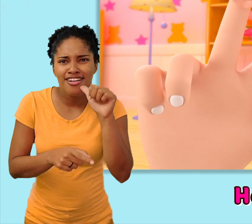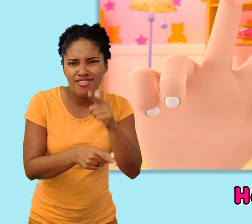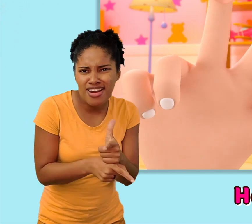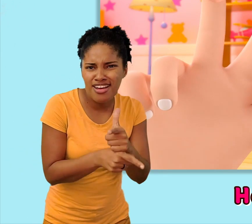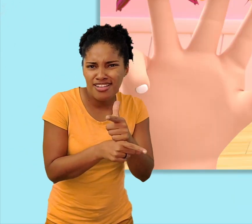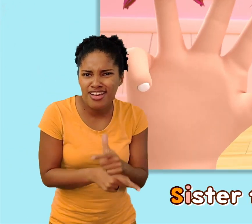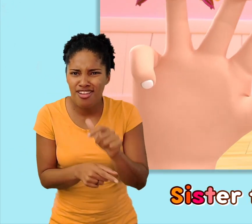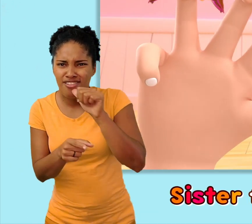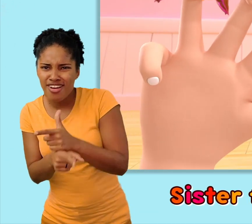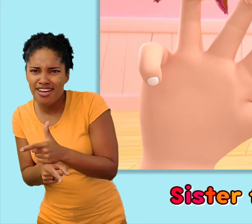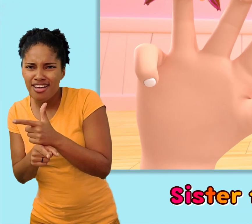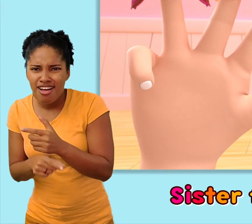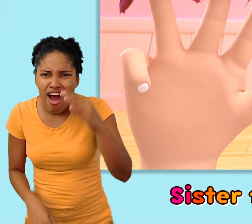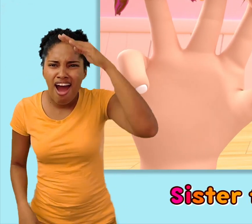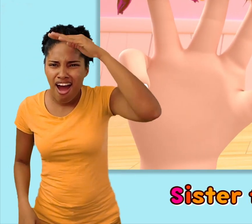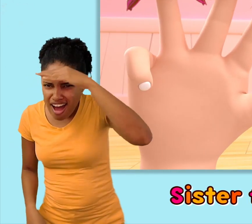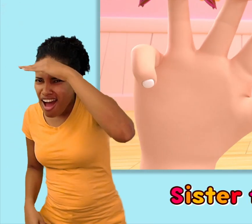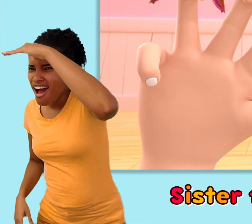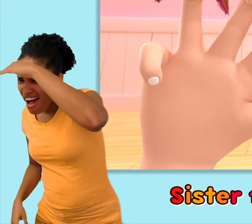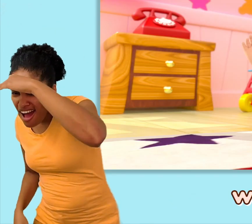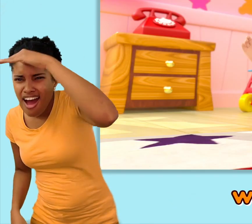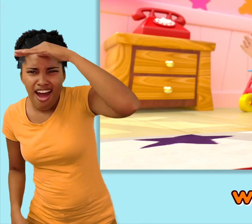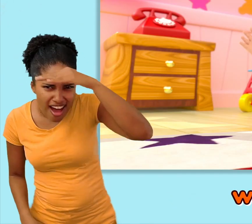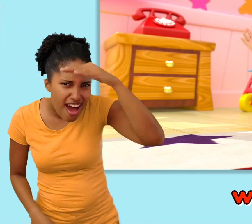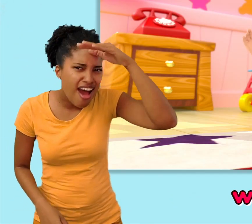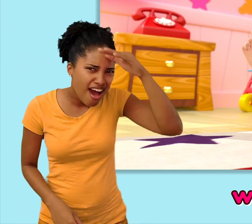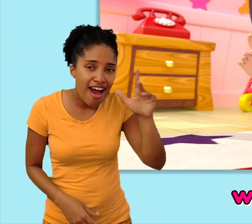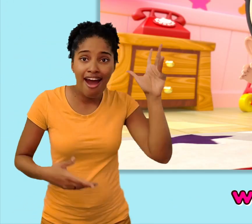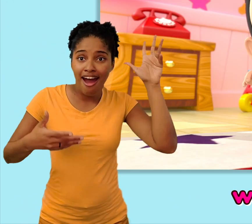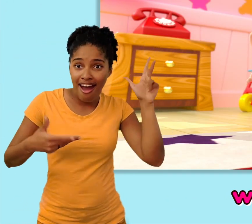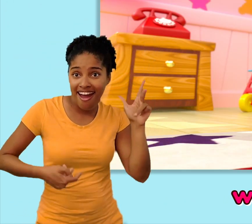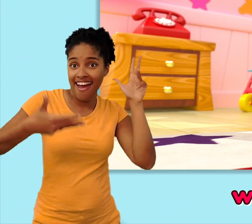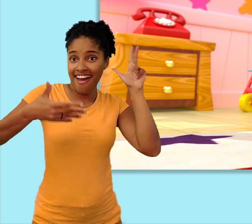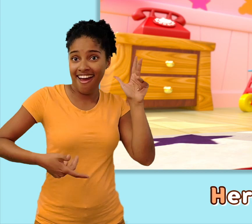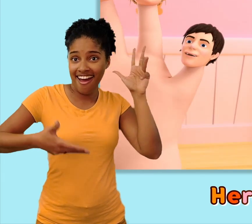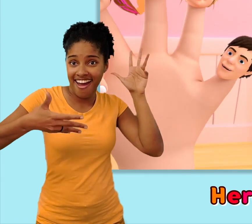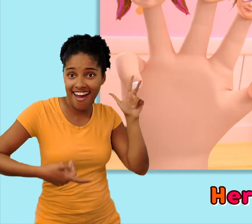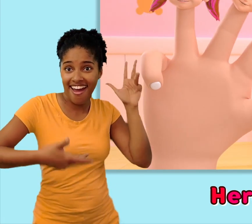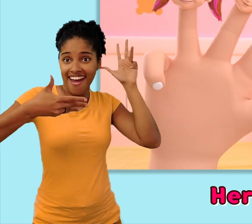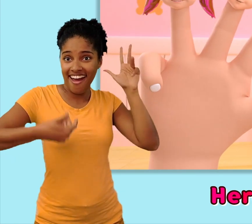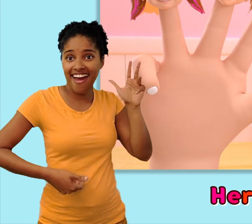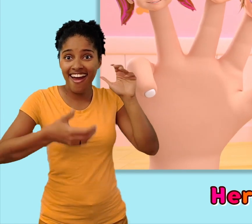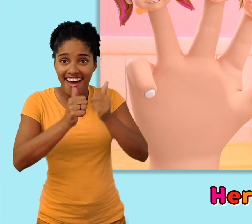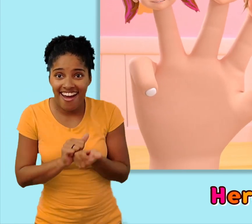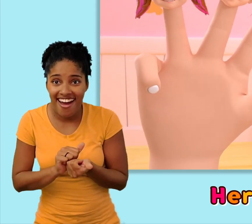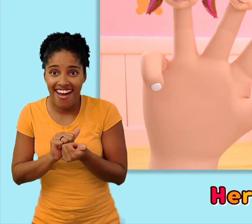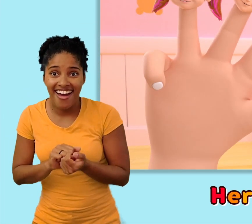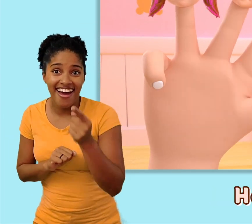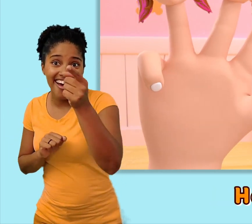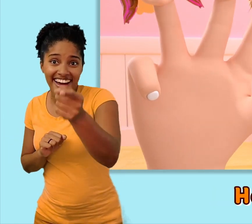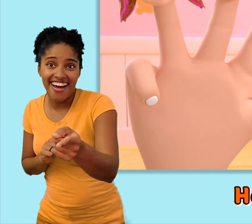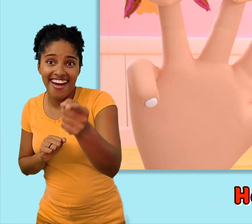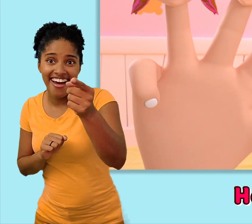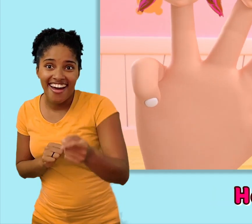you do? Sister Finger, where are you? Here I